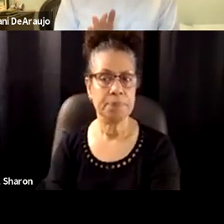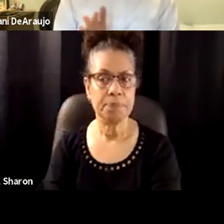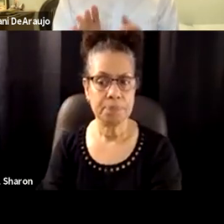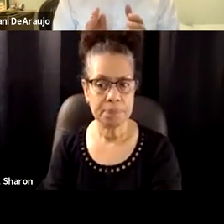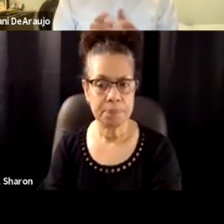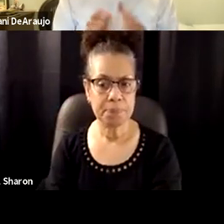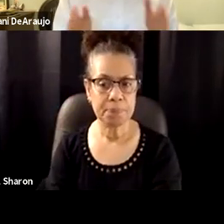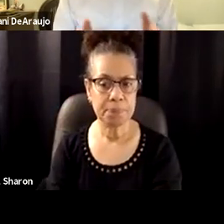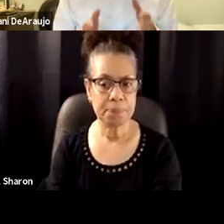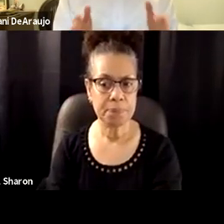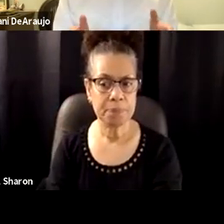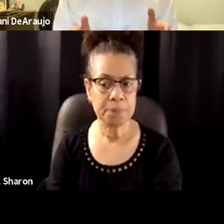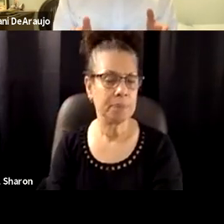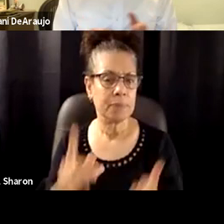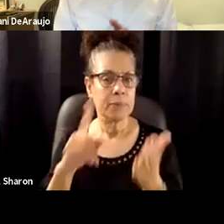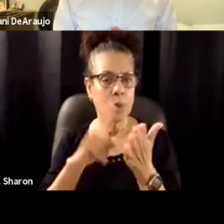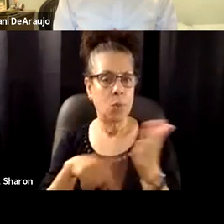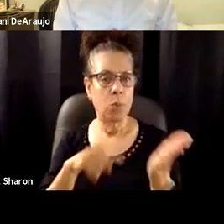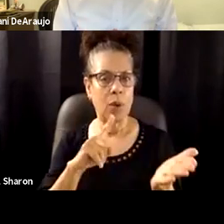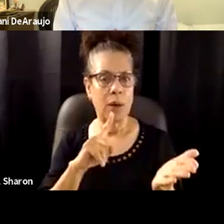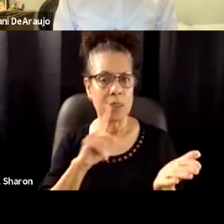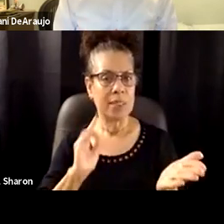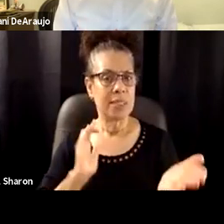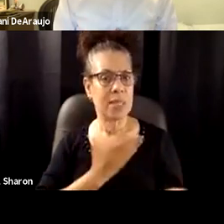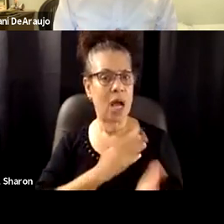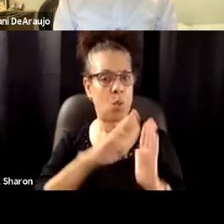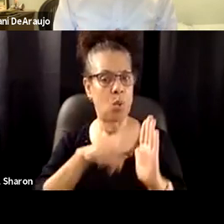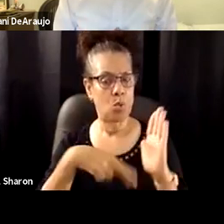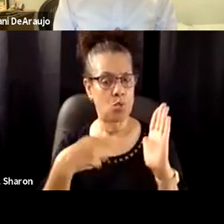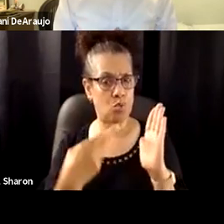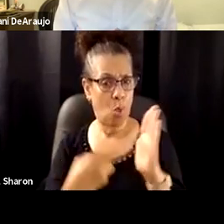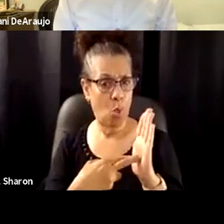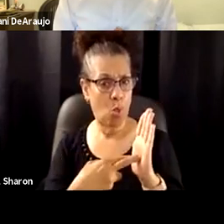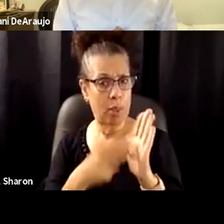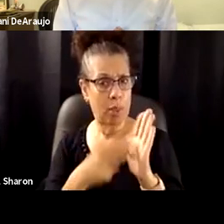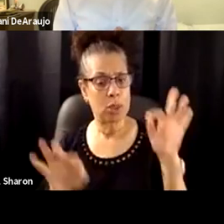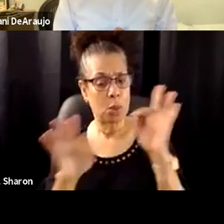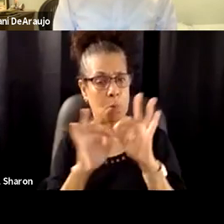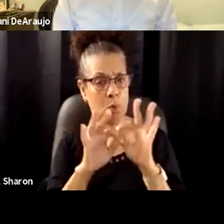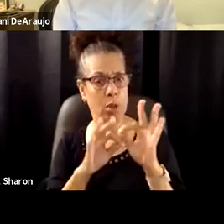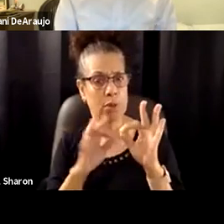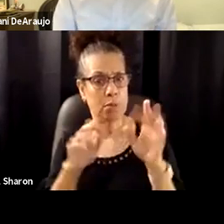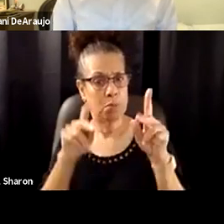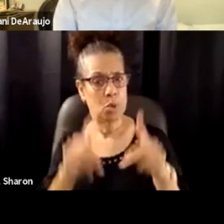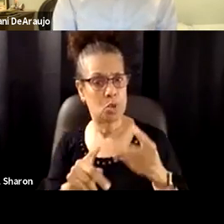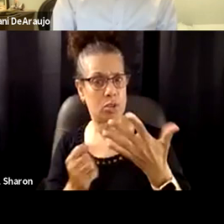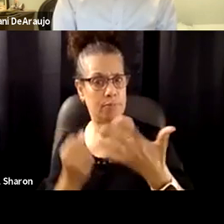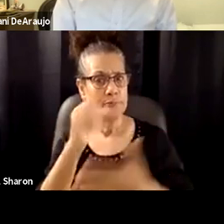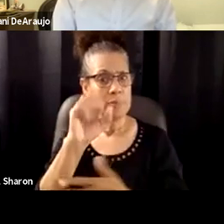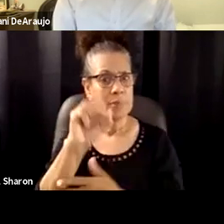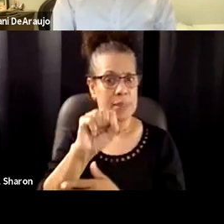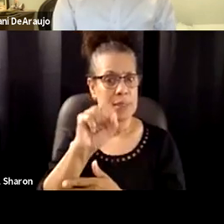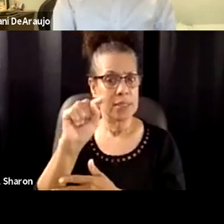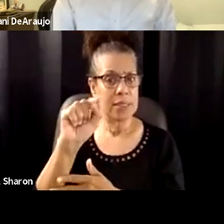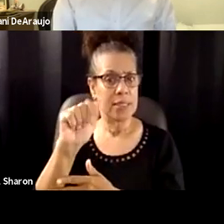is what is our role the school committee uh as one of the stakeholders uh on this issue i've been reflecting on on that uh the